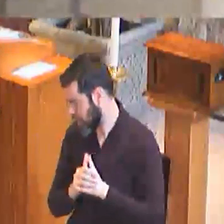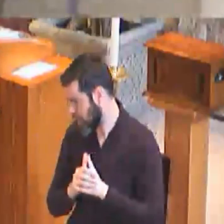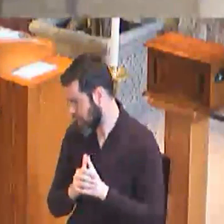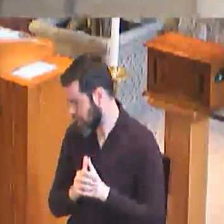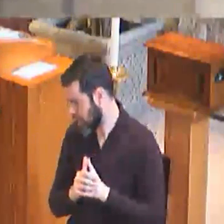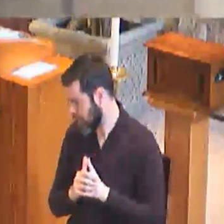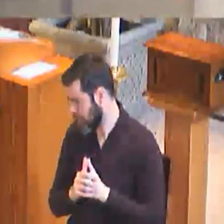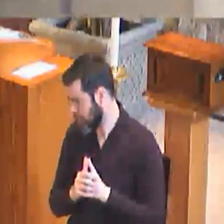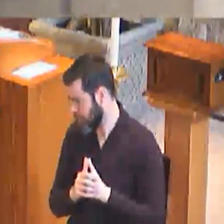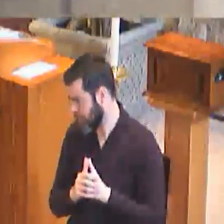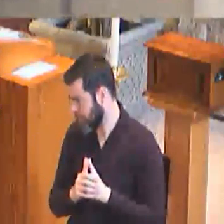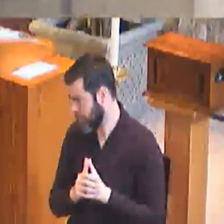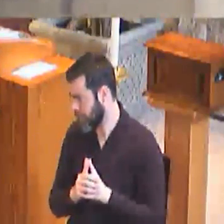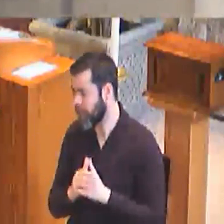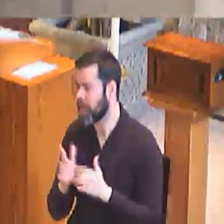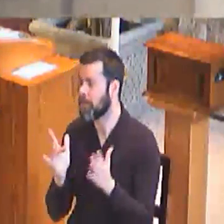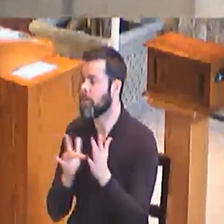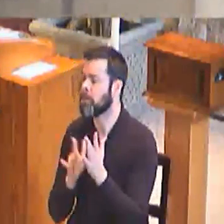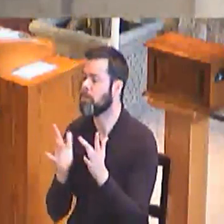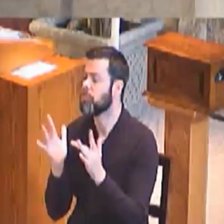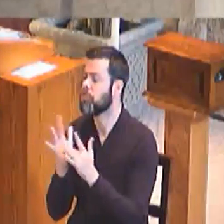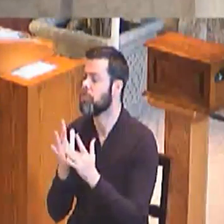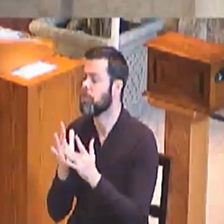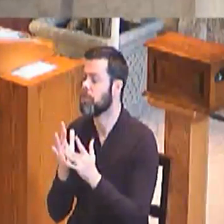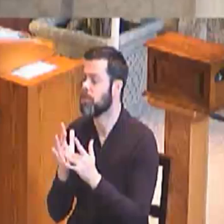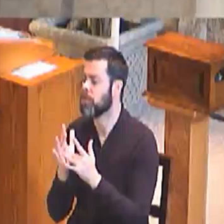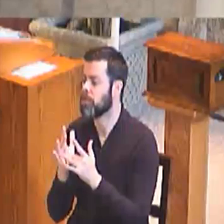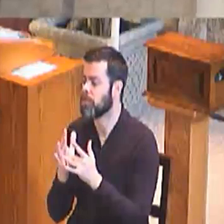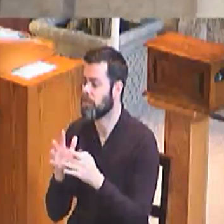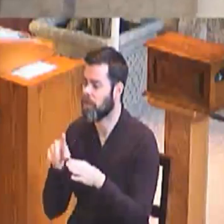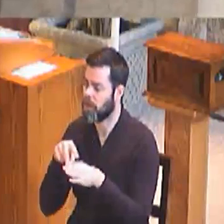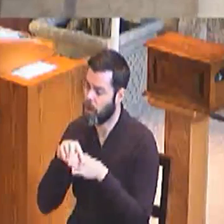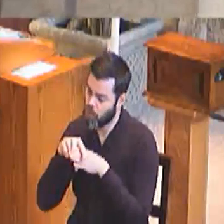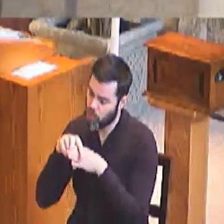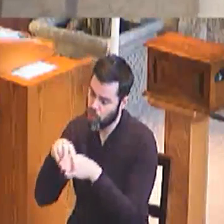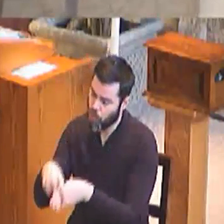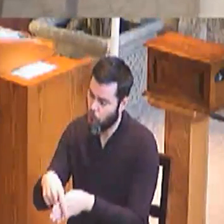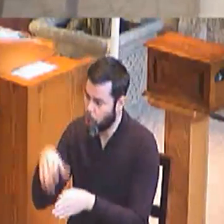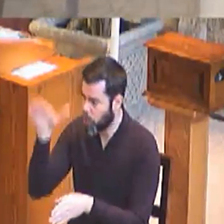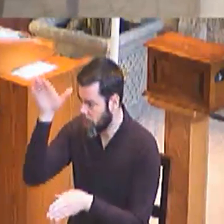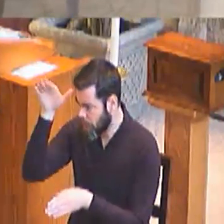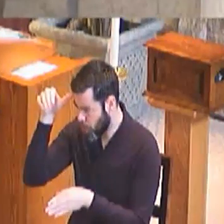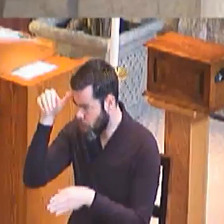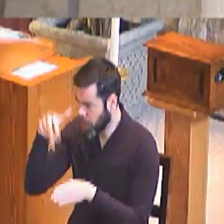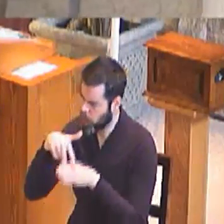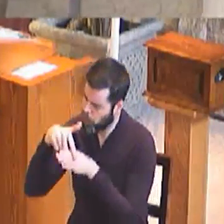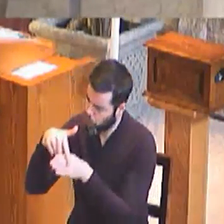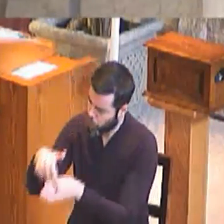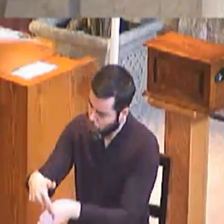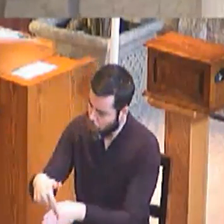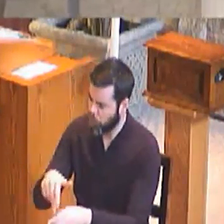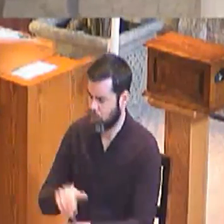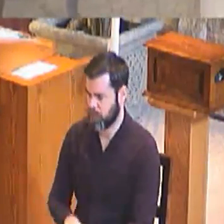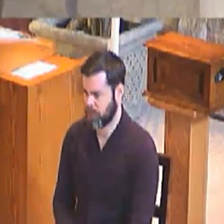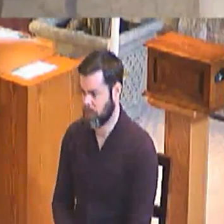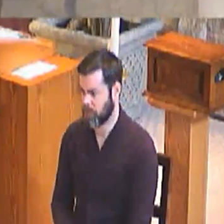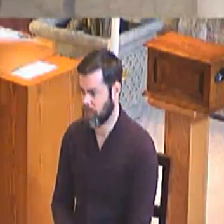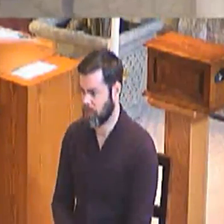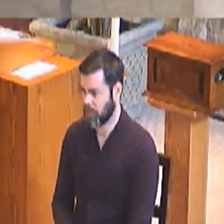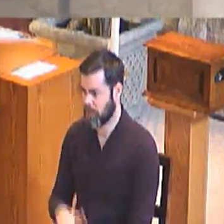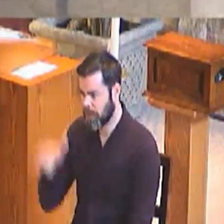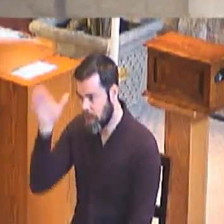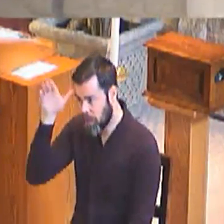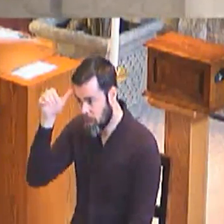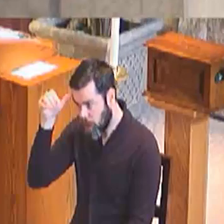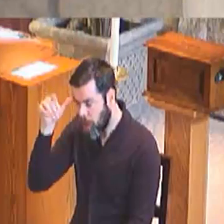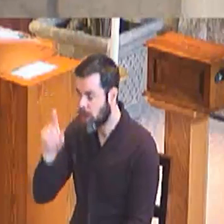was that Jesus rode the donkey. You know, the donkey stands